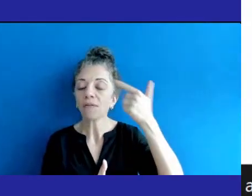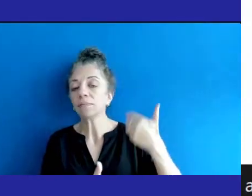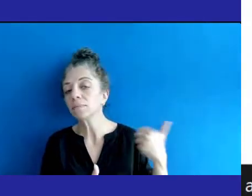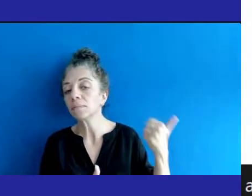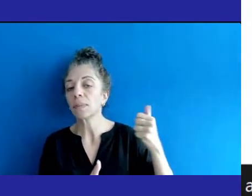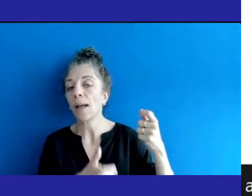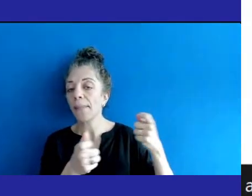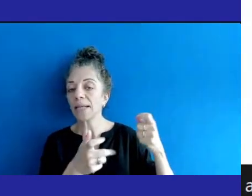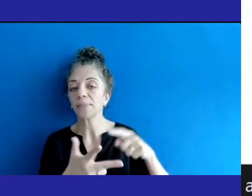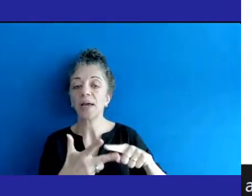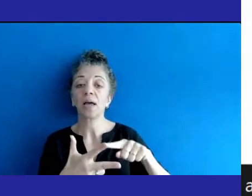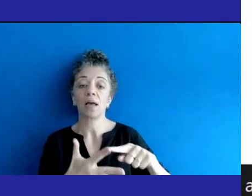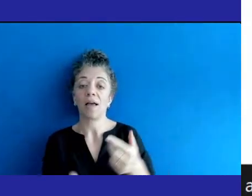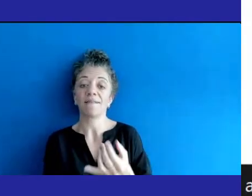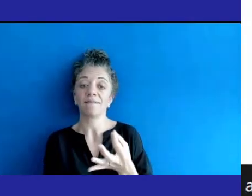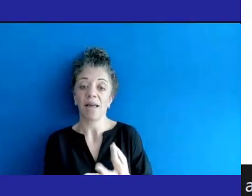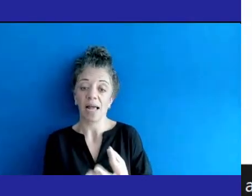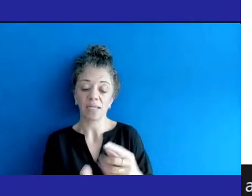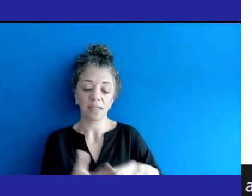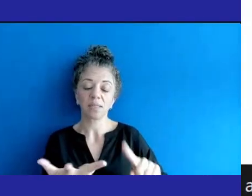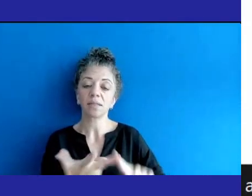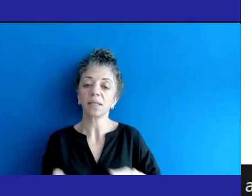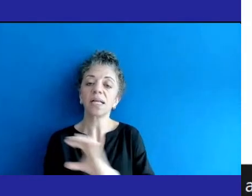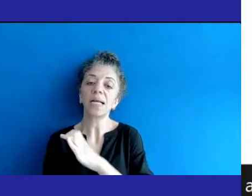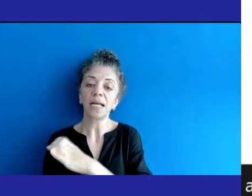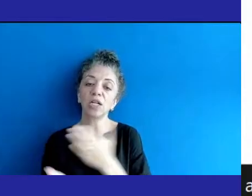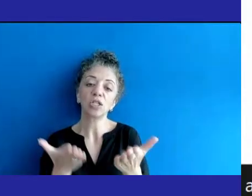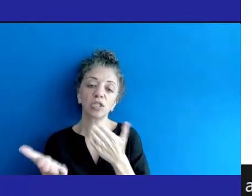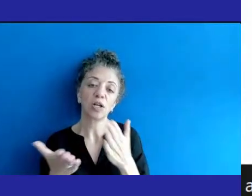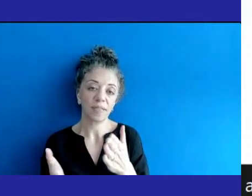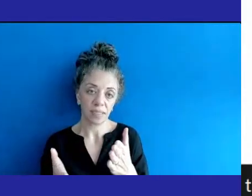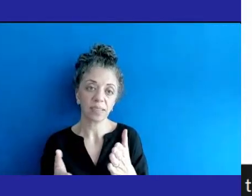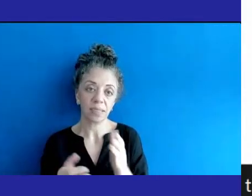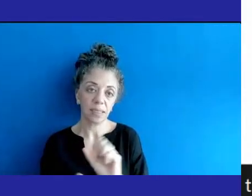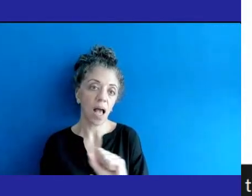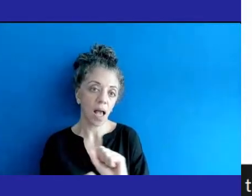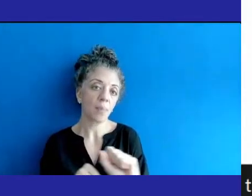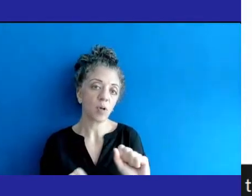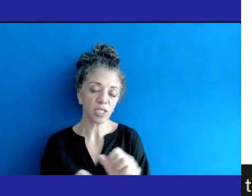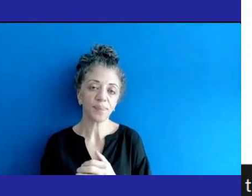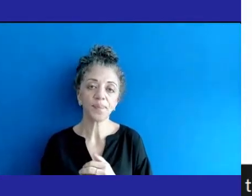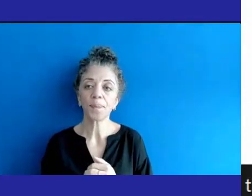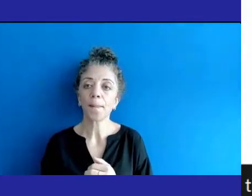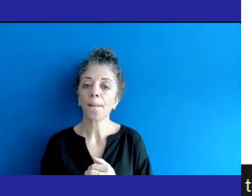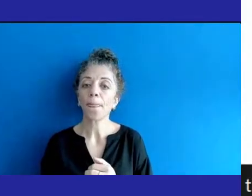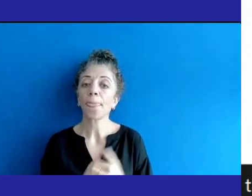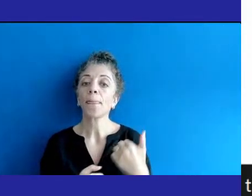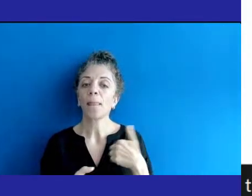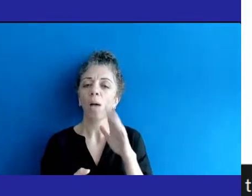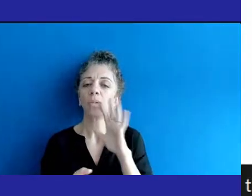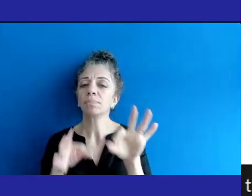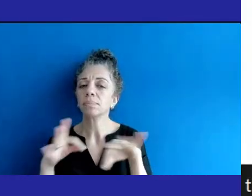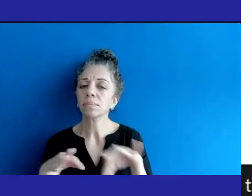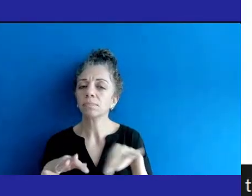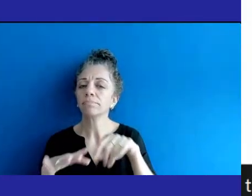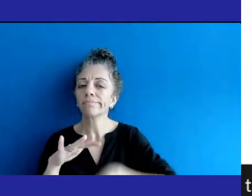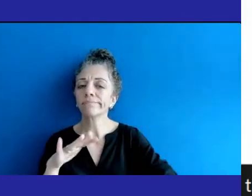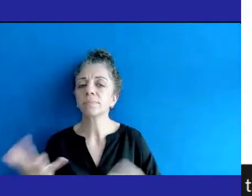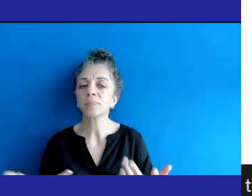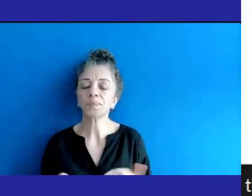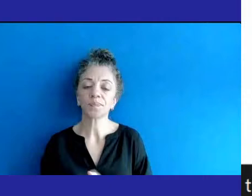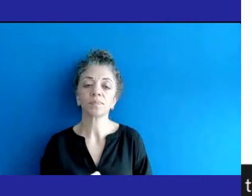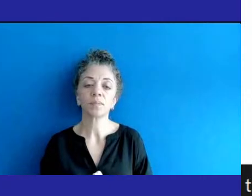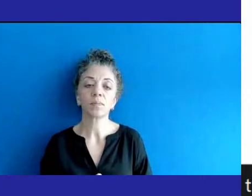them, and then clinical services and operations. So I'll take you through some of what the early days of PAGNI looked